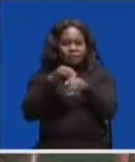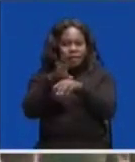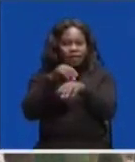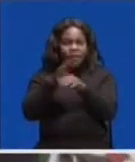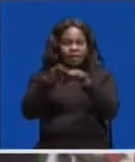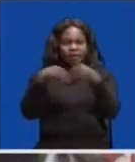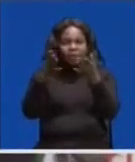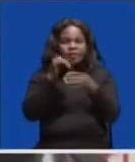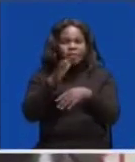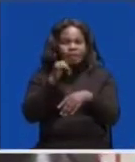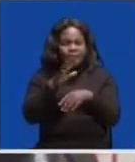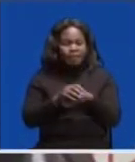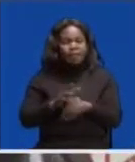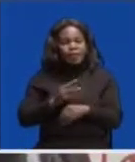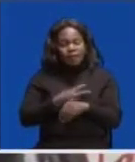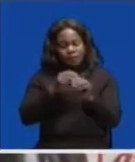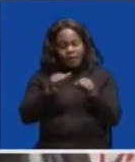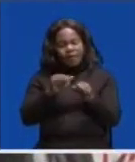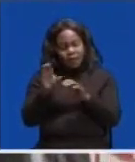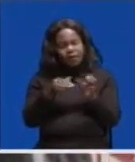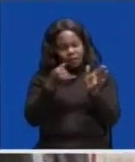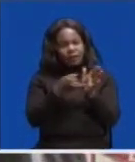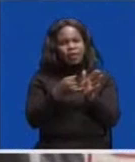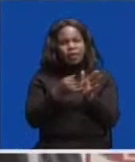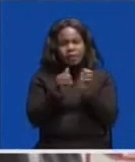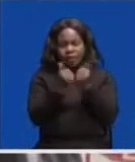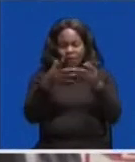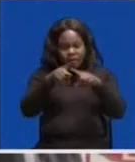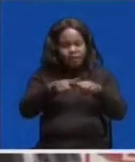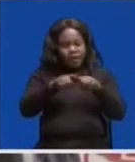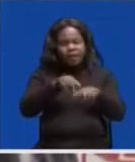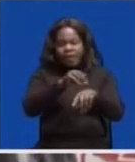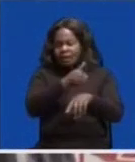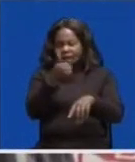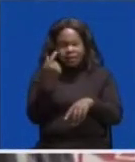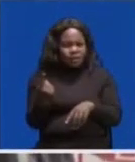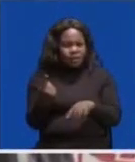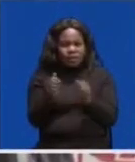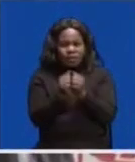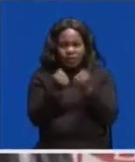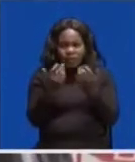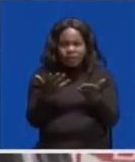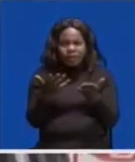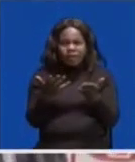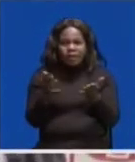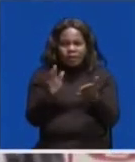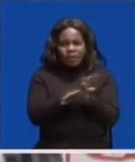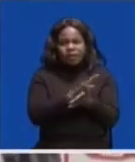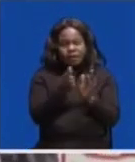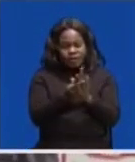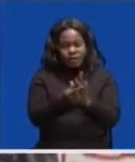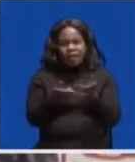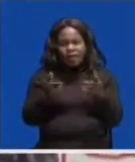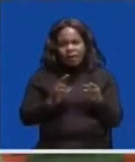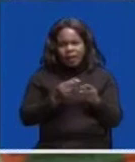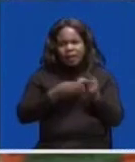the girls. We can do it without depending on anyone, without aiming for marriages. Let's succeed in